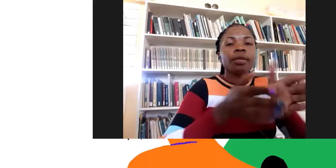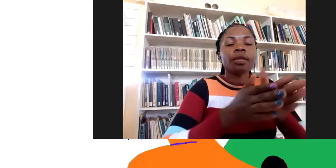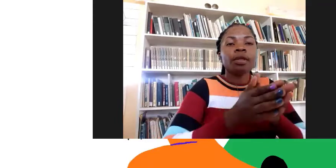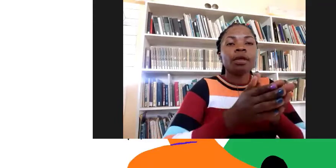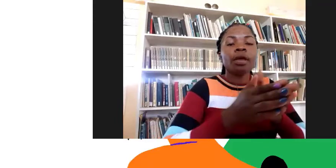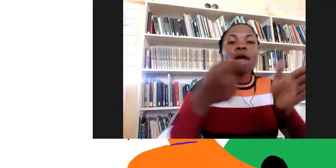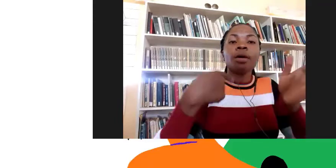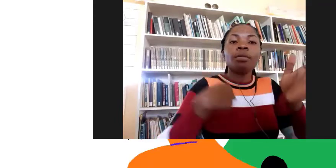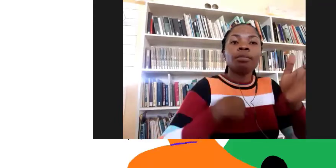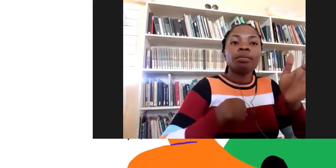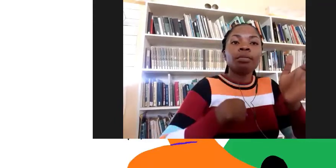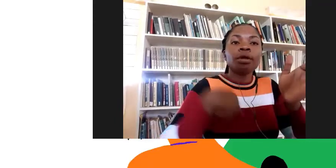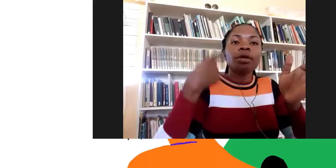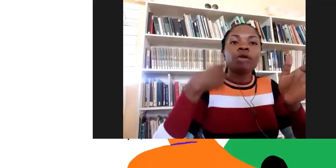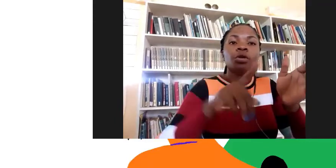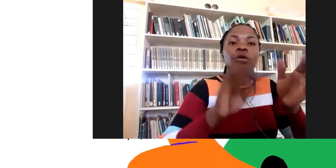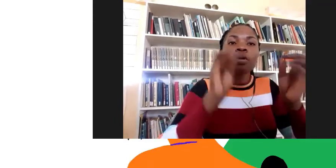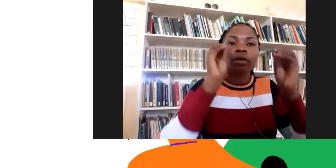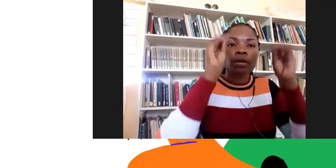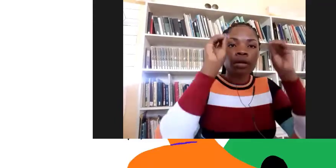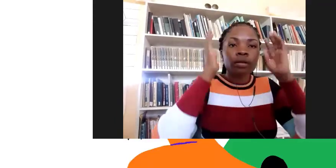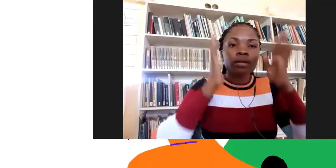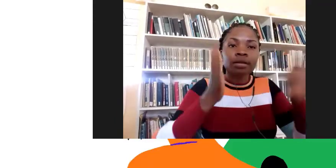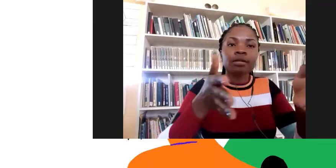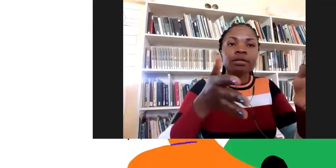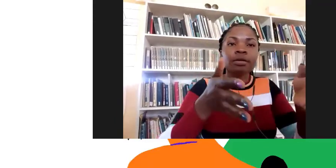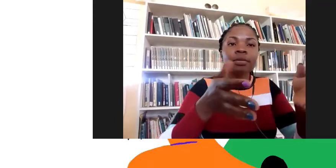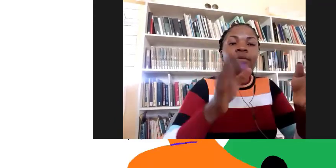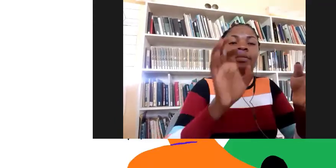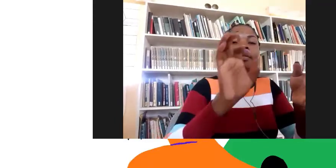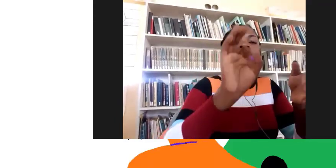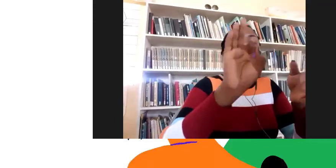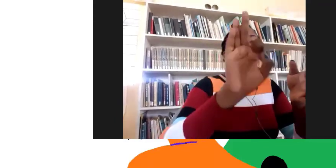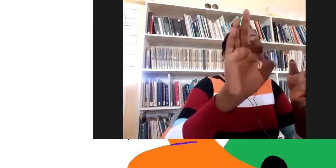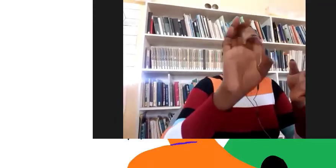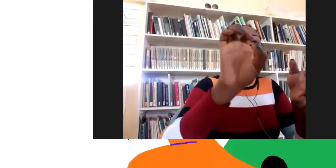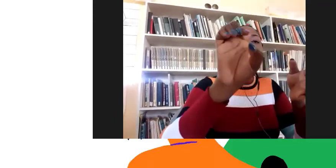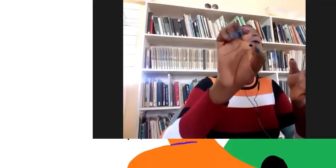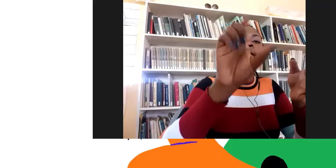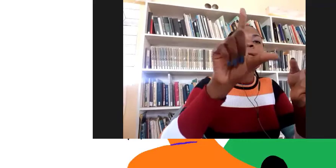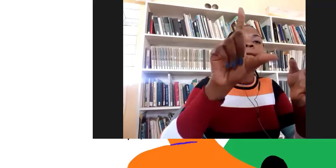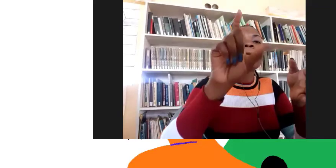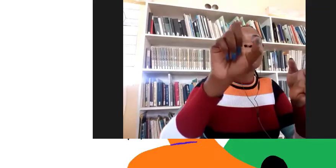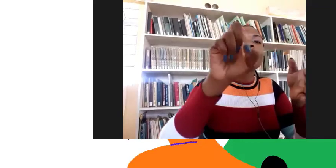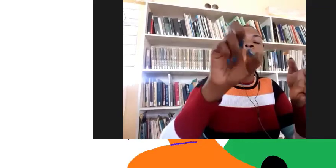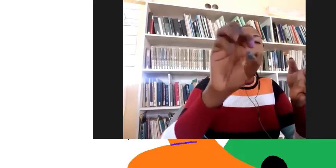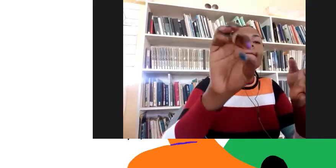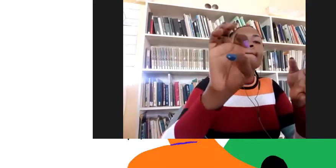Namasaka Dixon, with Adinda Fleria.